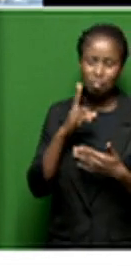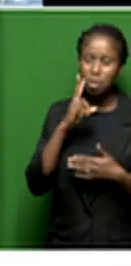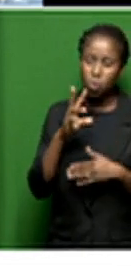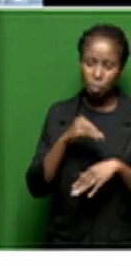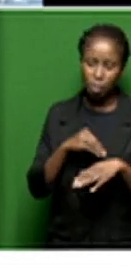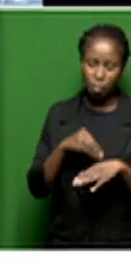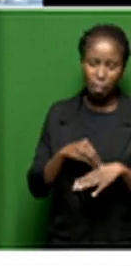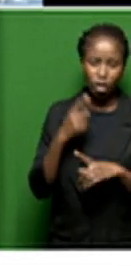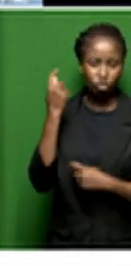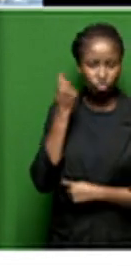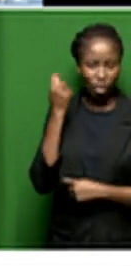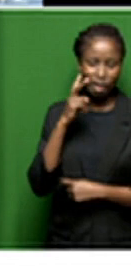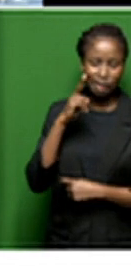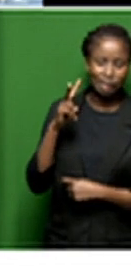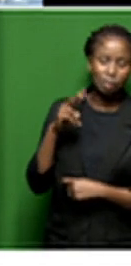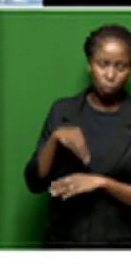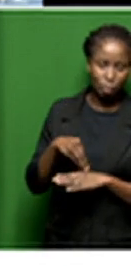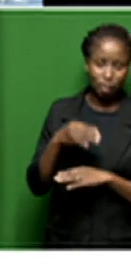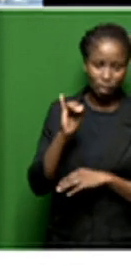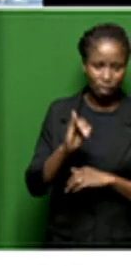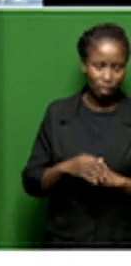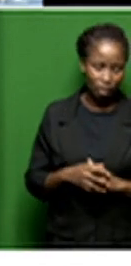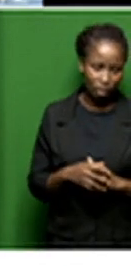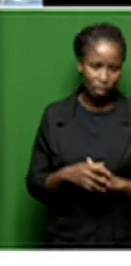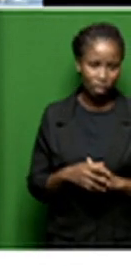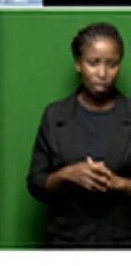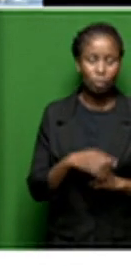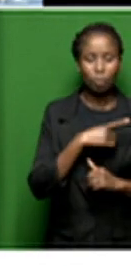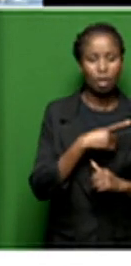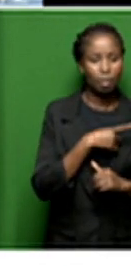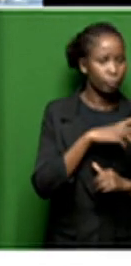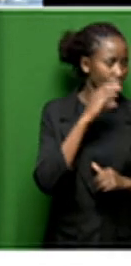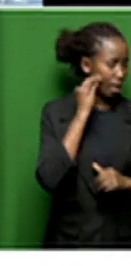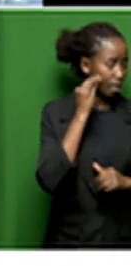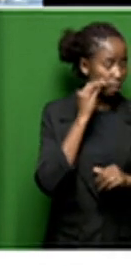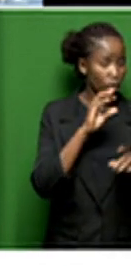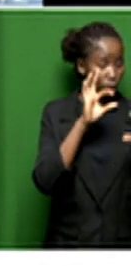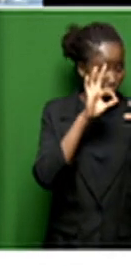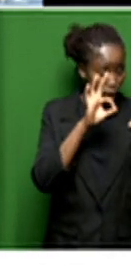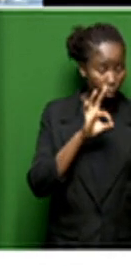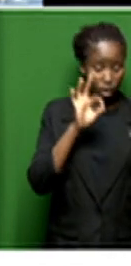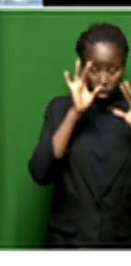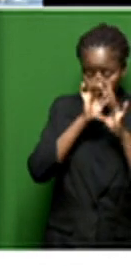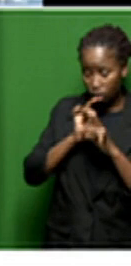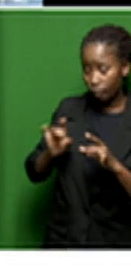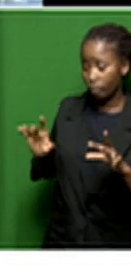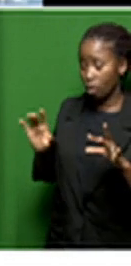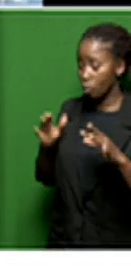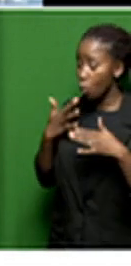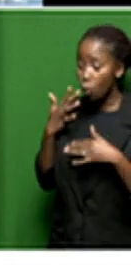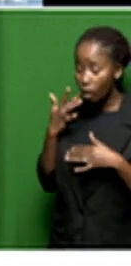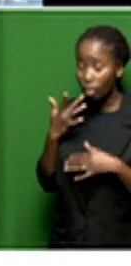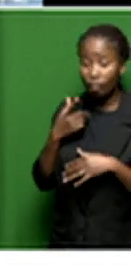rural areas, there's still a problem. It's not being communicated properly when the vaccine sites are going to be